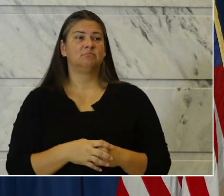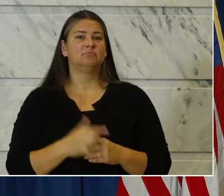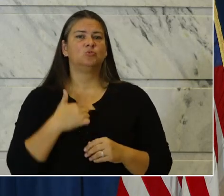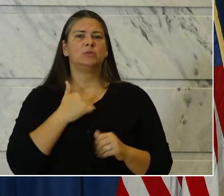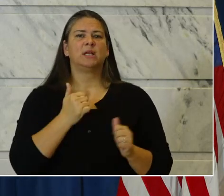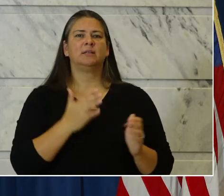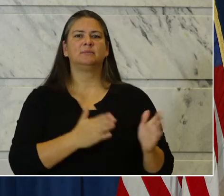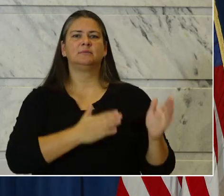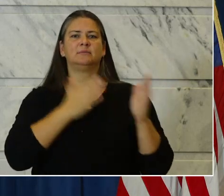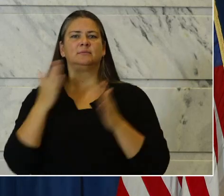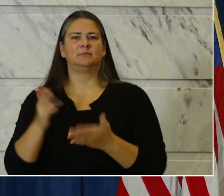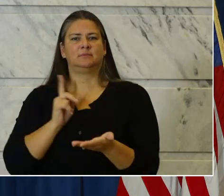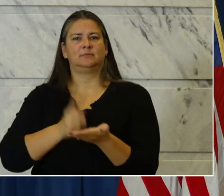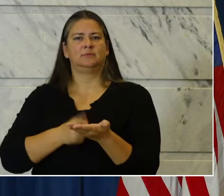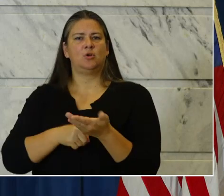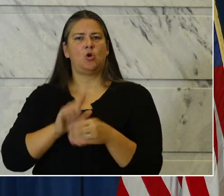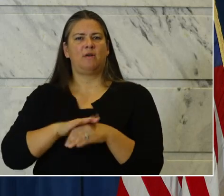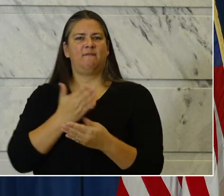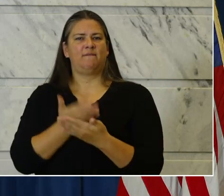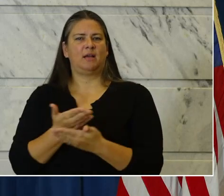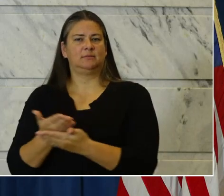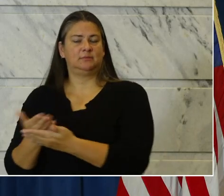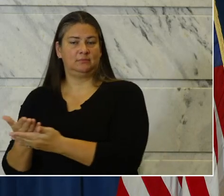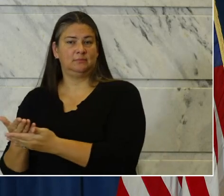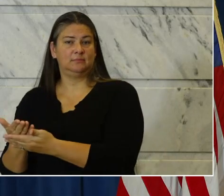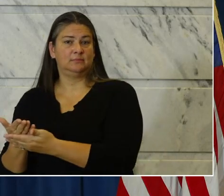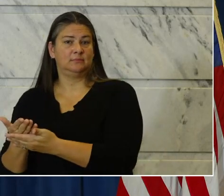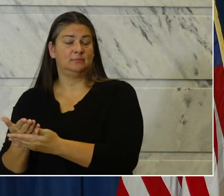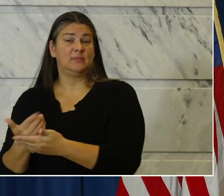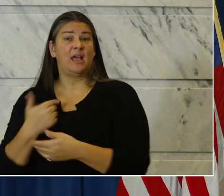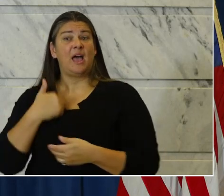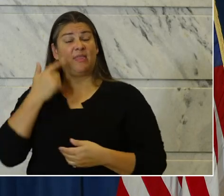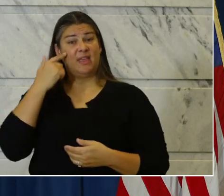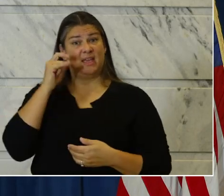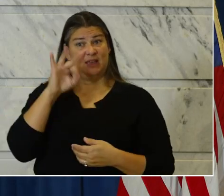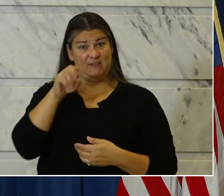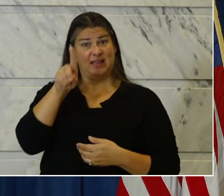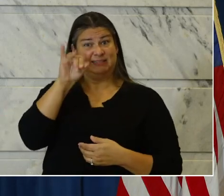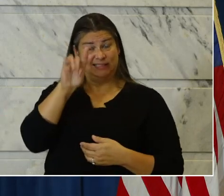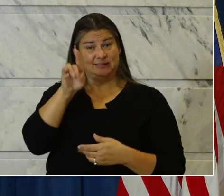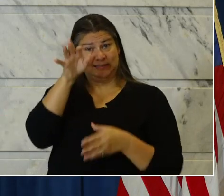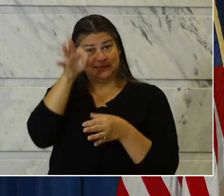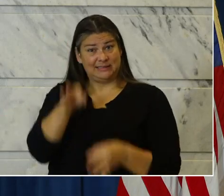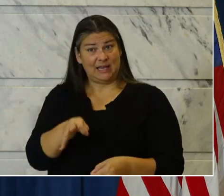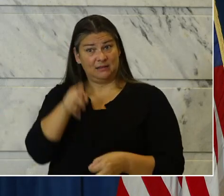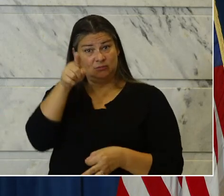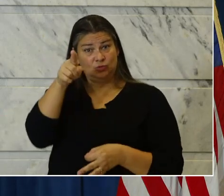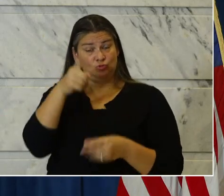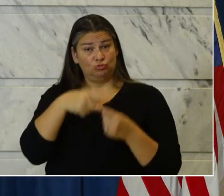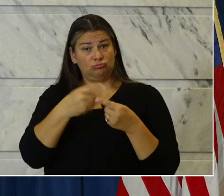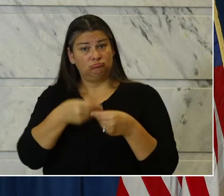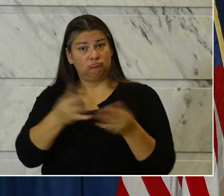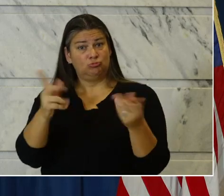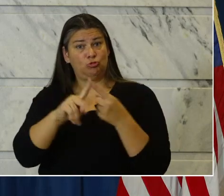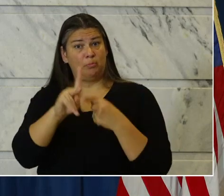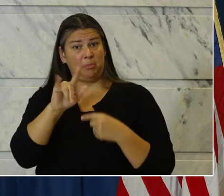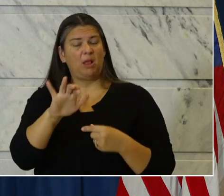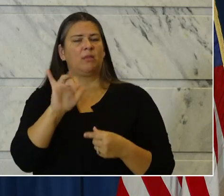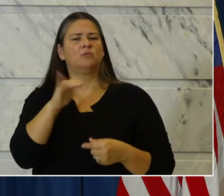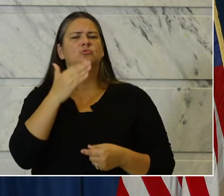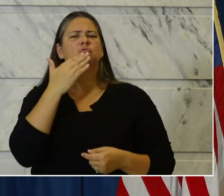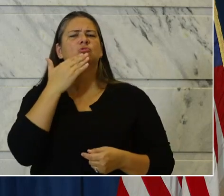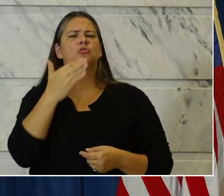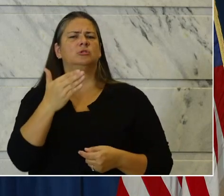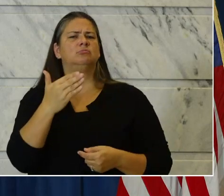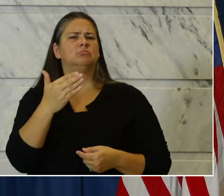direct facts. I do think if that decision has been made, it is a good decision because I believe that the public has a right to see